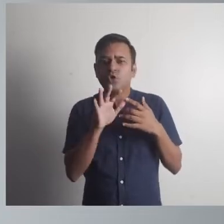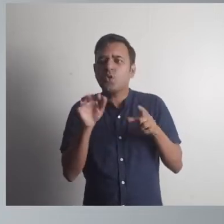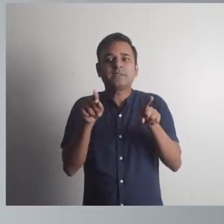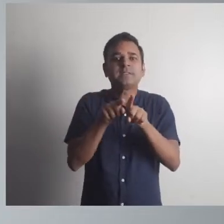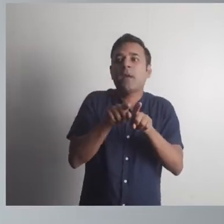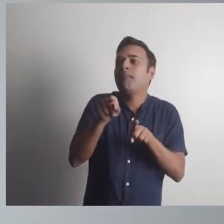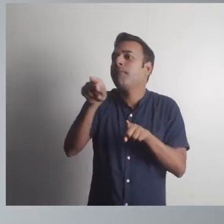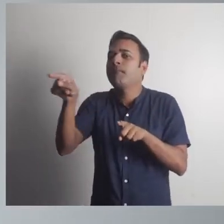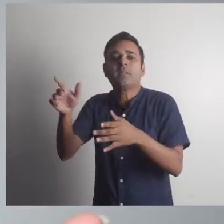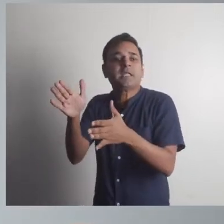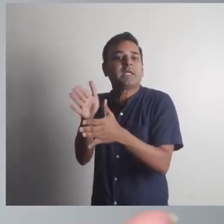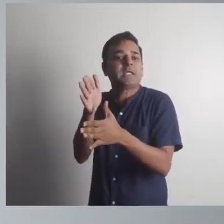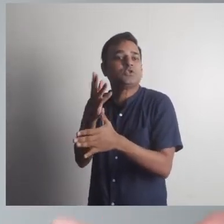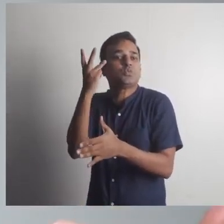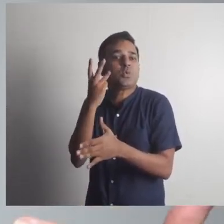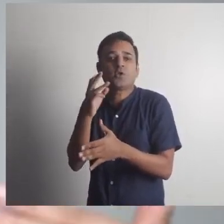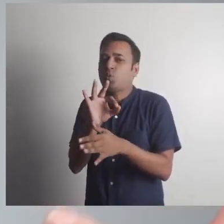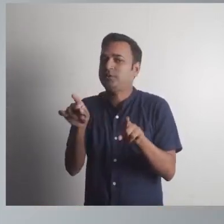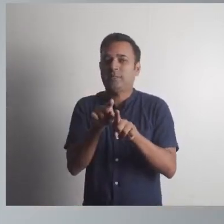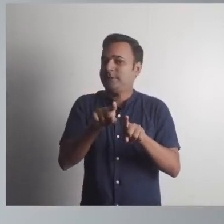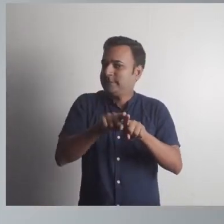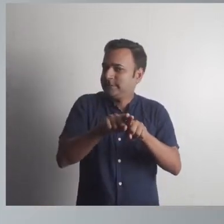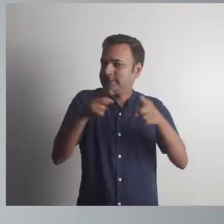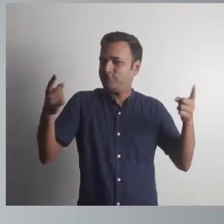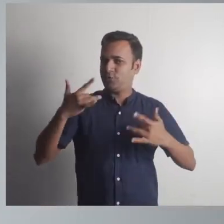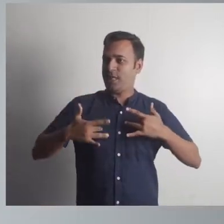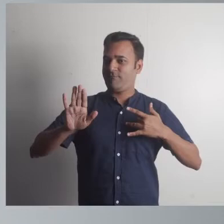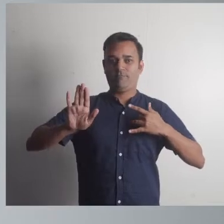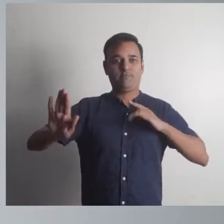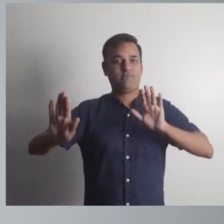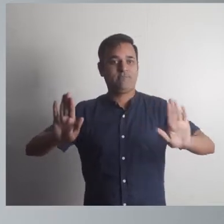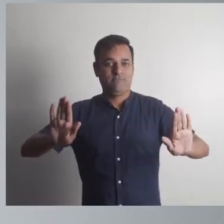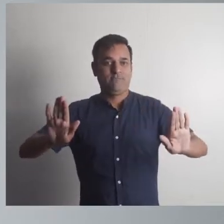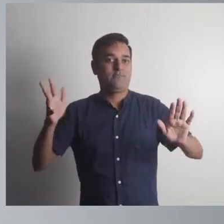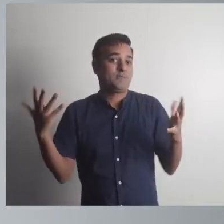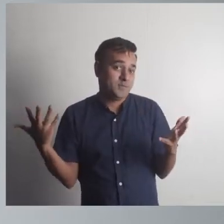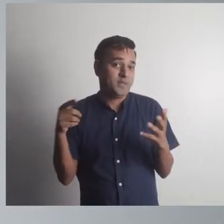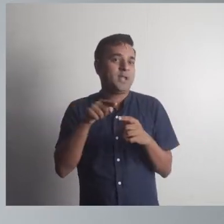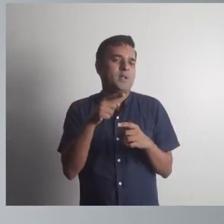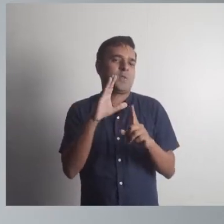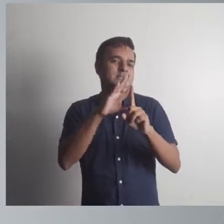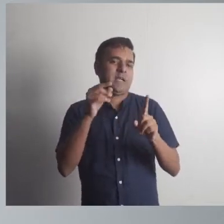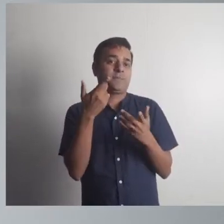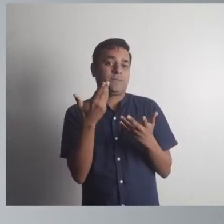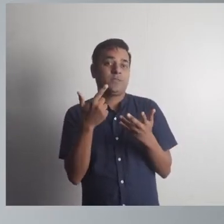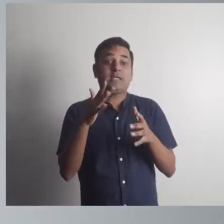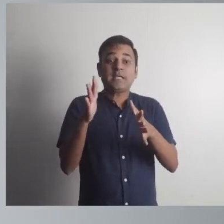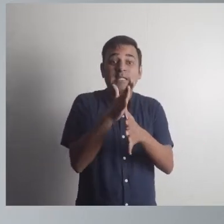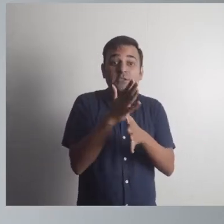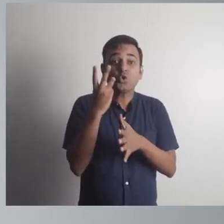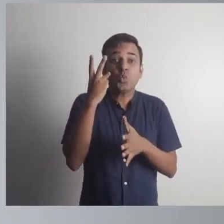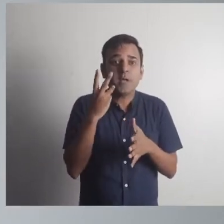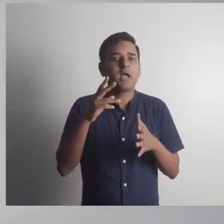we might say we are indigenous women together, you might say that, but your life actually plays out in very different